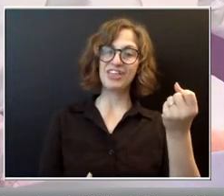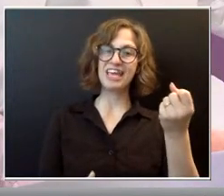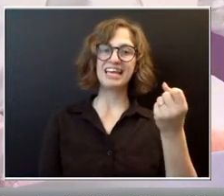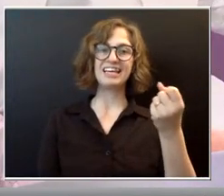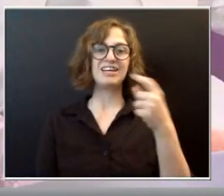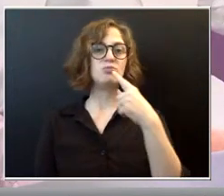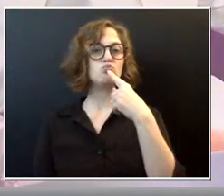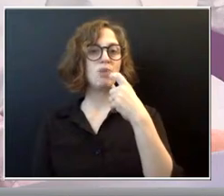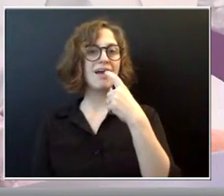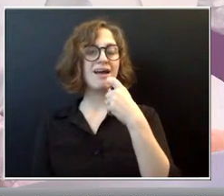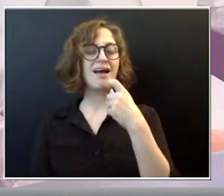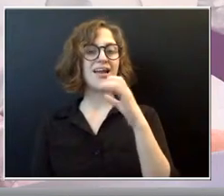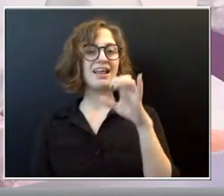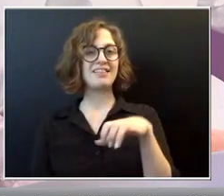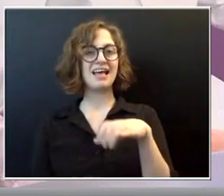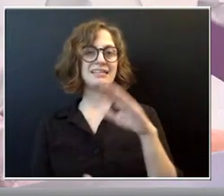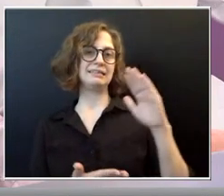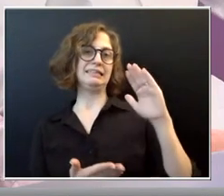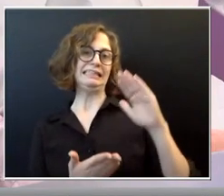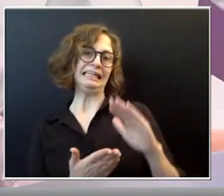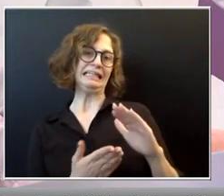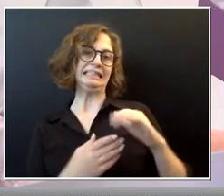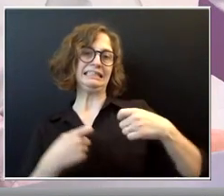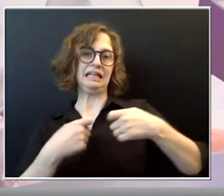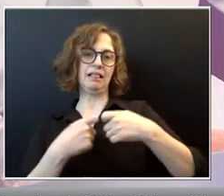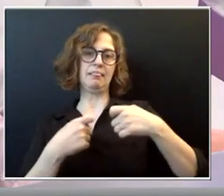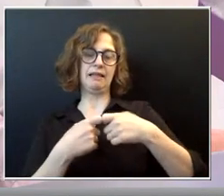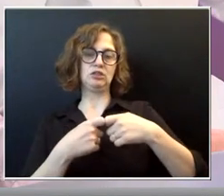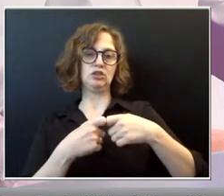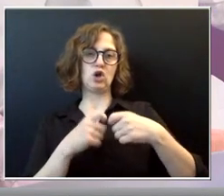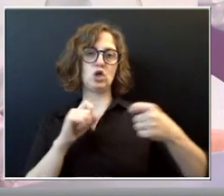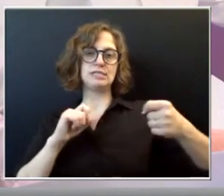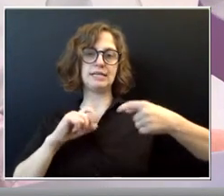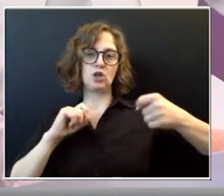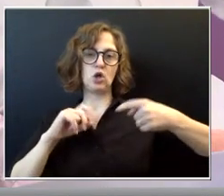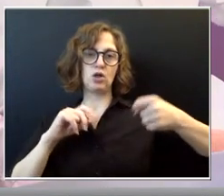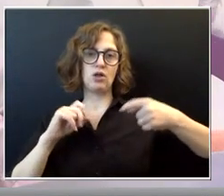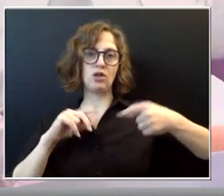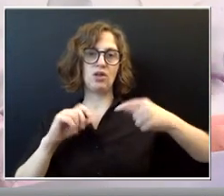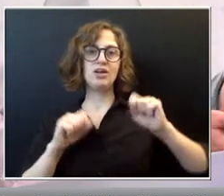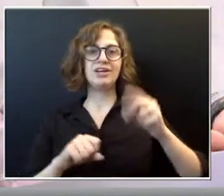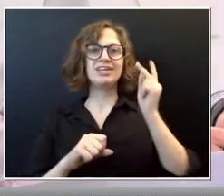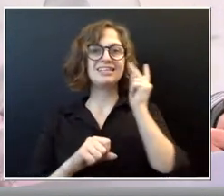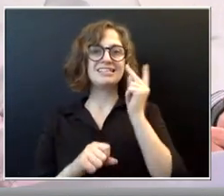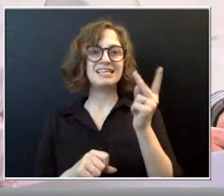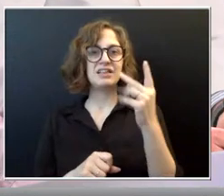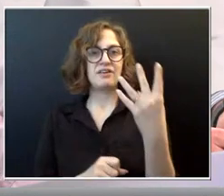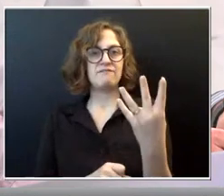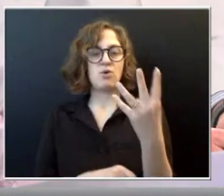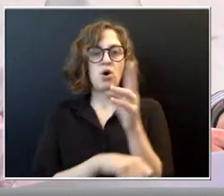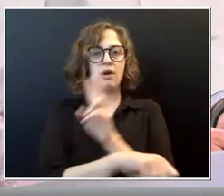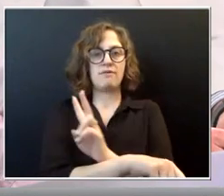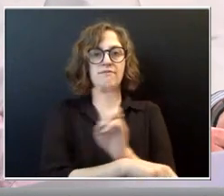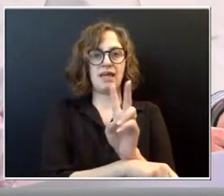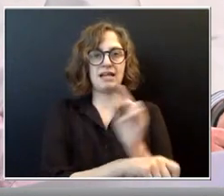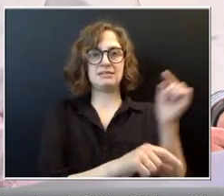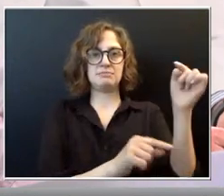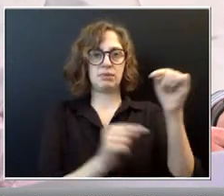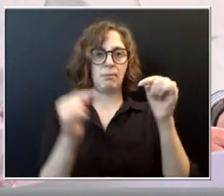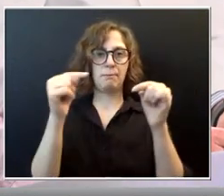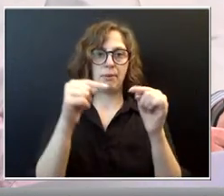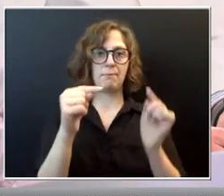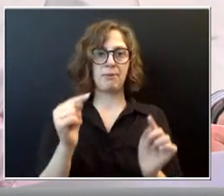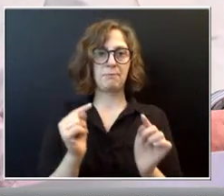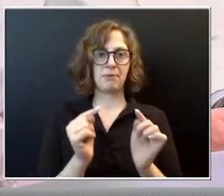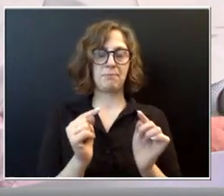decreased electrical signal within the heart. And you can see the four veins that come into the inside of the heart there. And on the bottom we